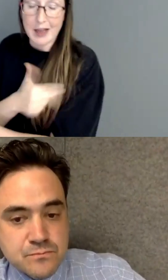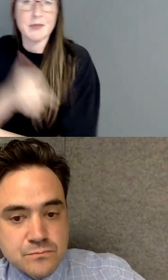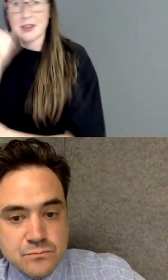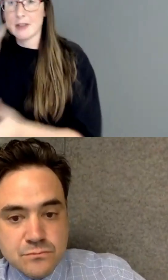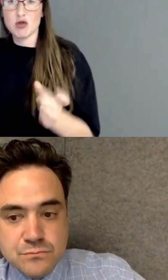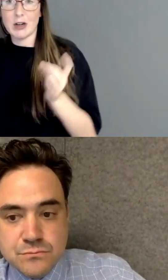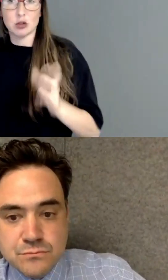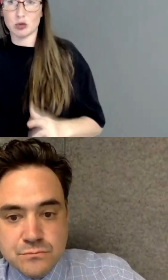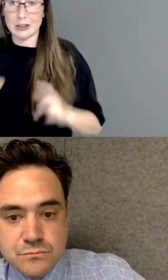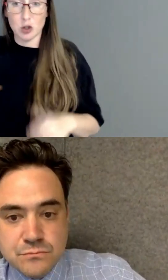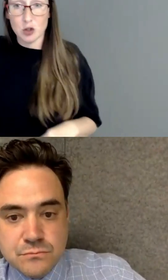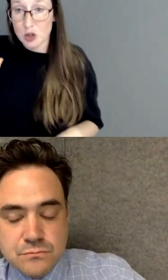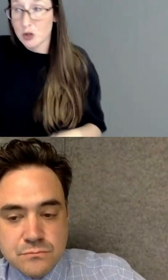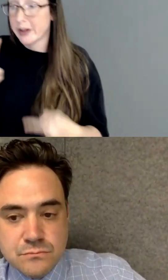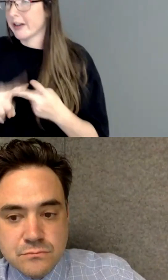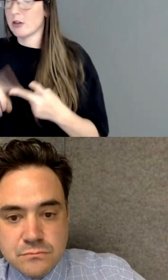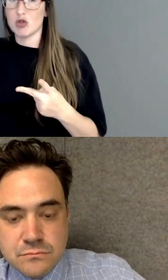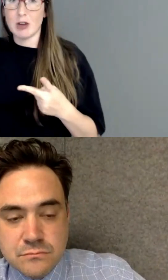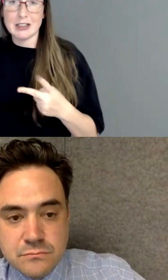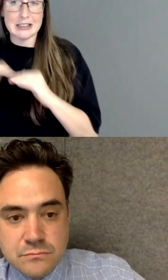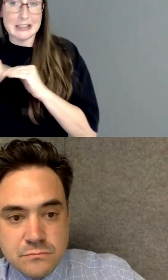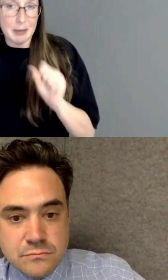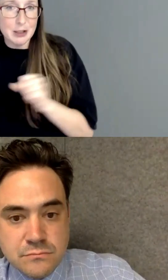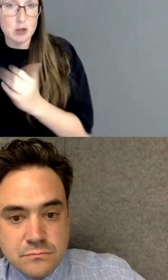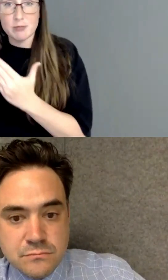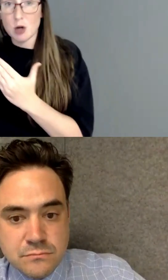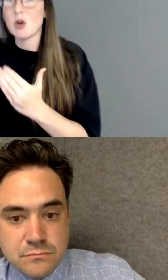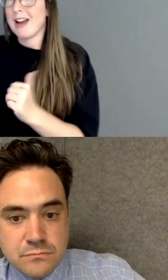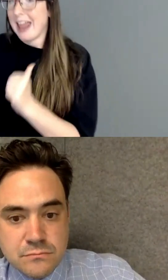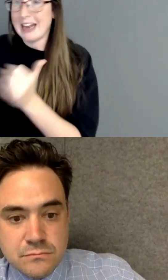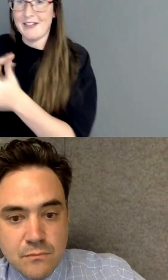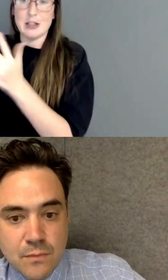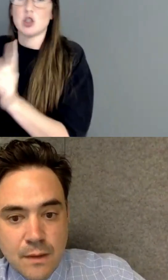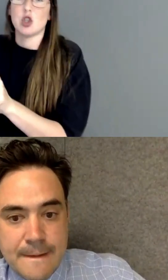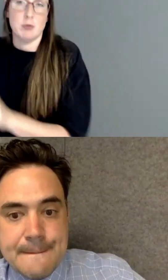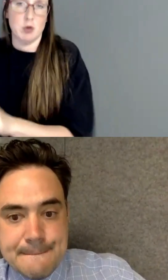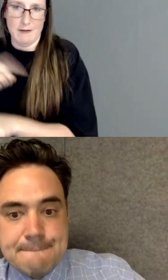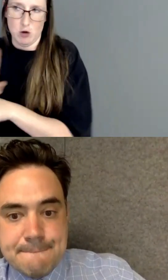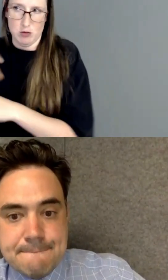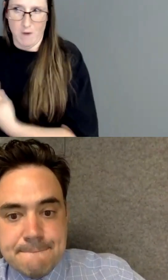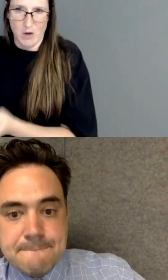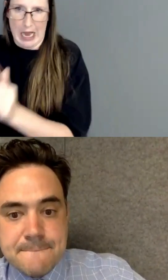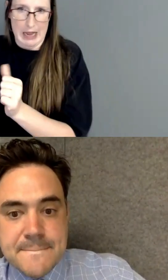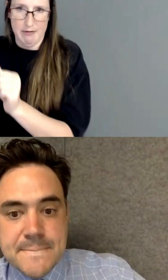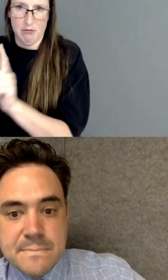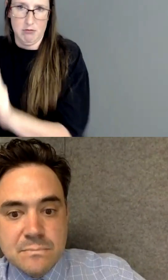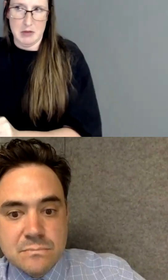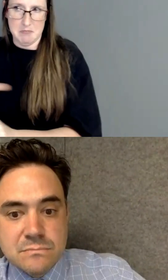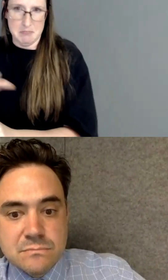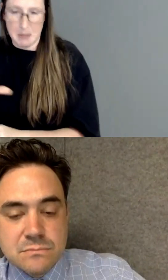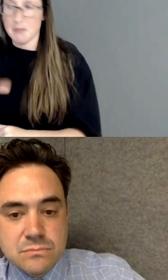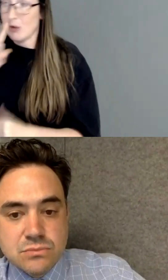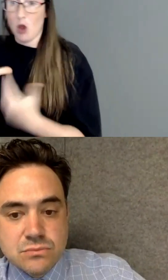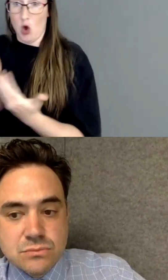crisis residential unit, whether it's a crisis stabilization program, or any of the other terms that we've used thus far. Because the